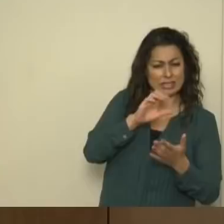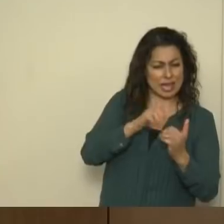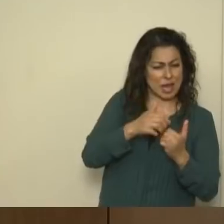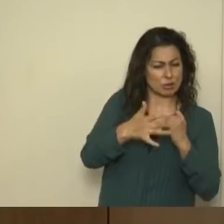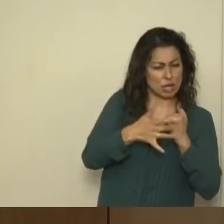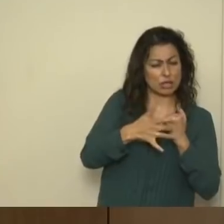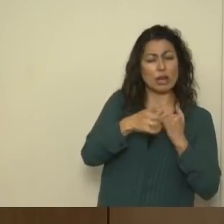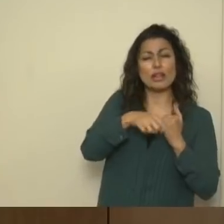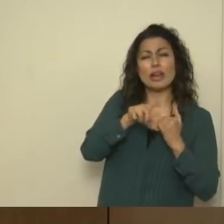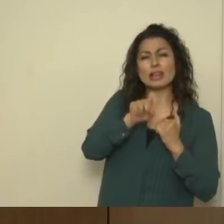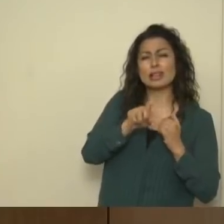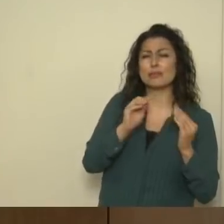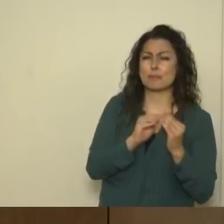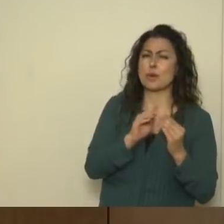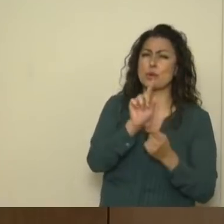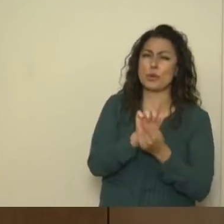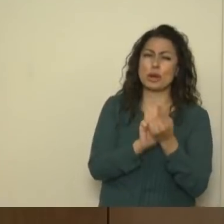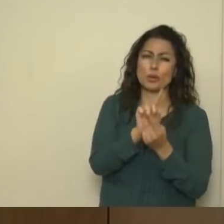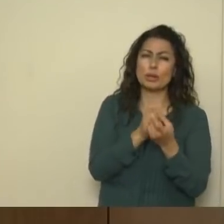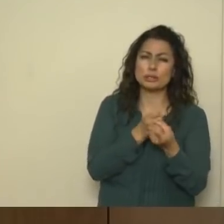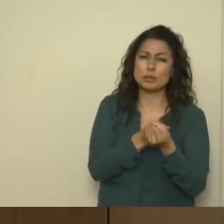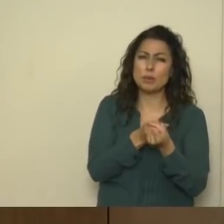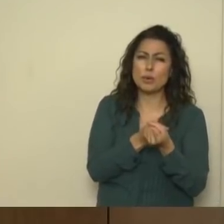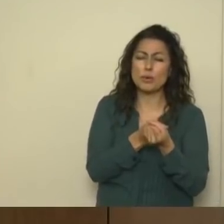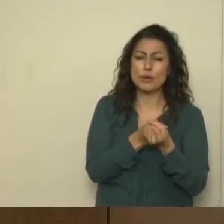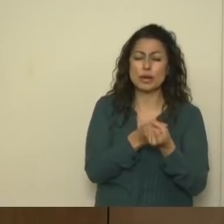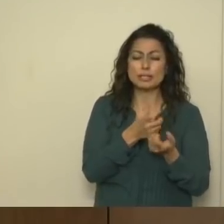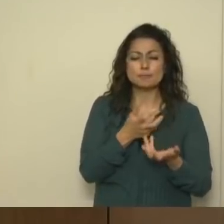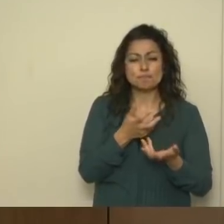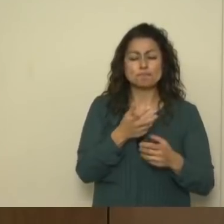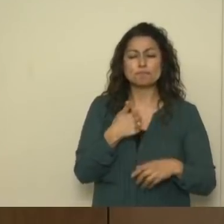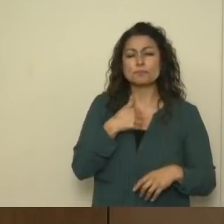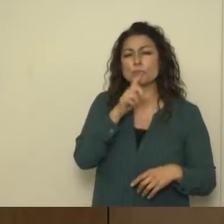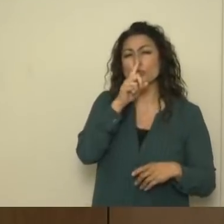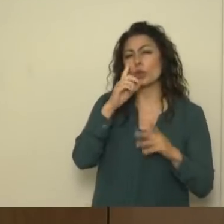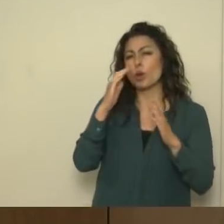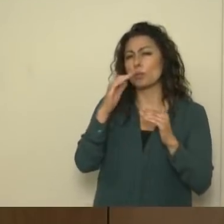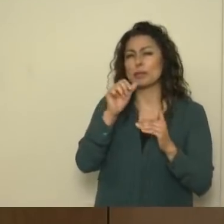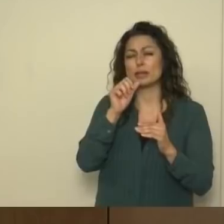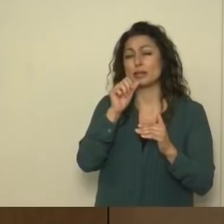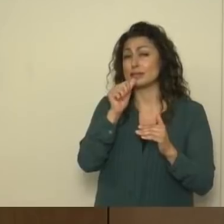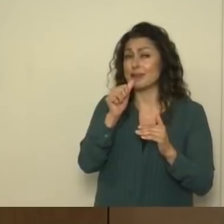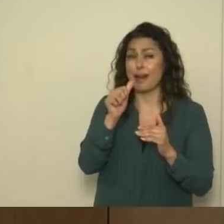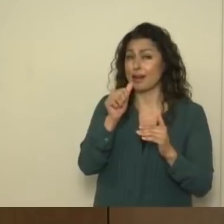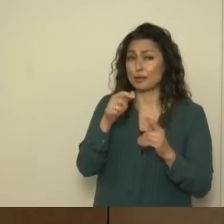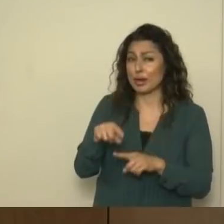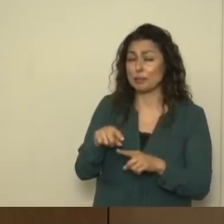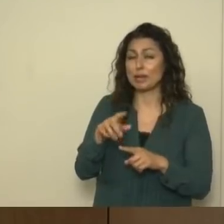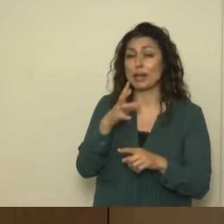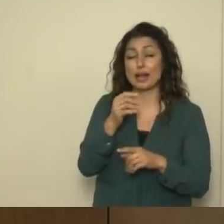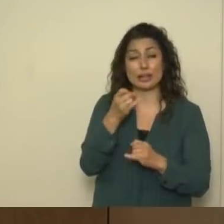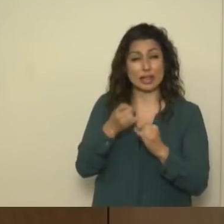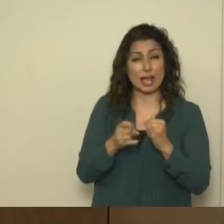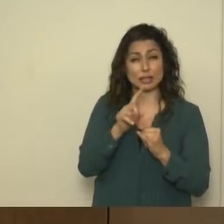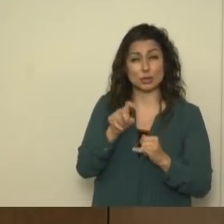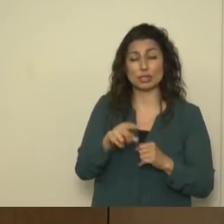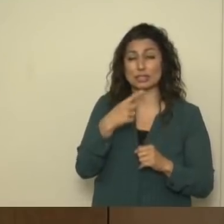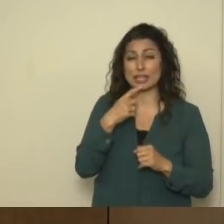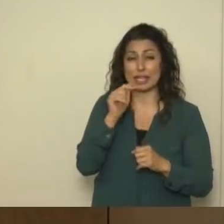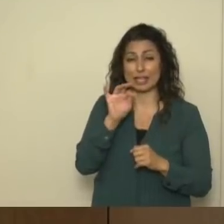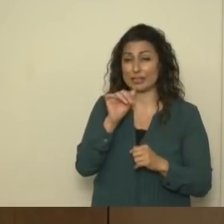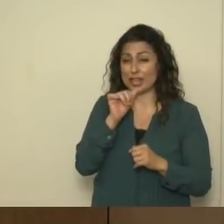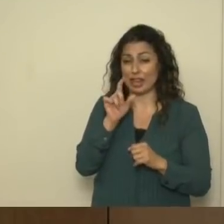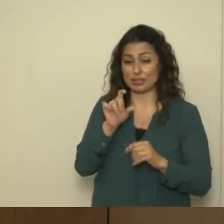they really need that one-on-one support. So I really hope that's not the case. The last question is, if you don't have to do that